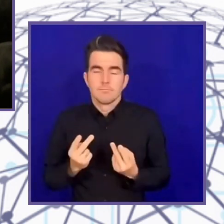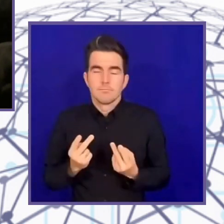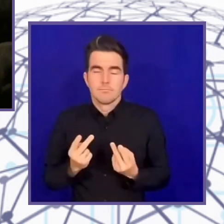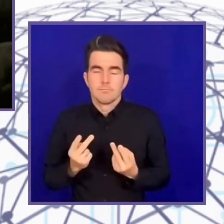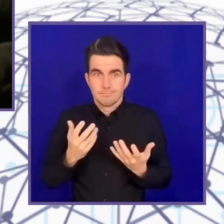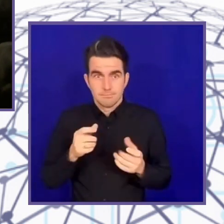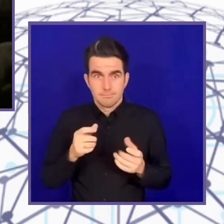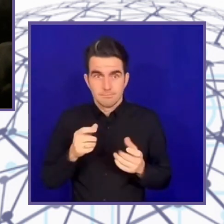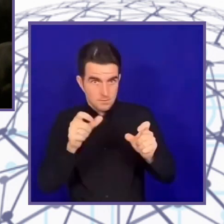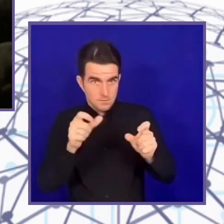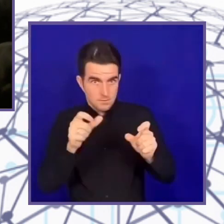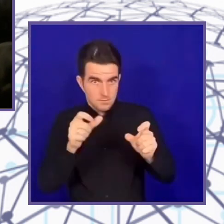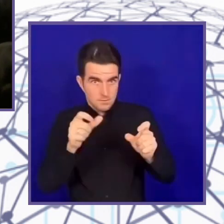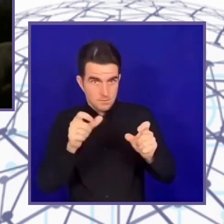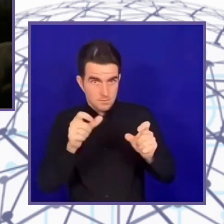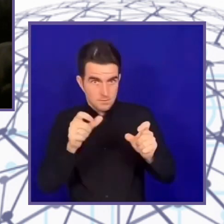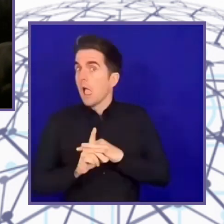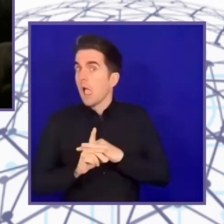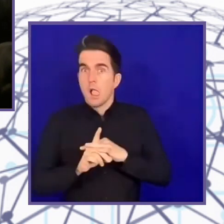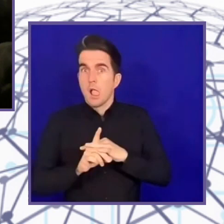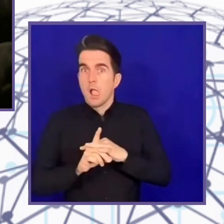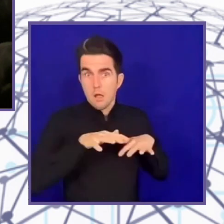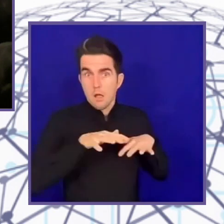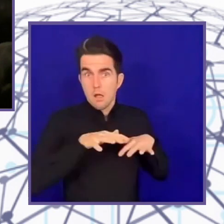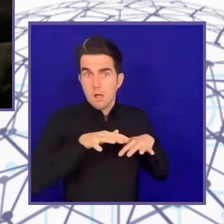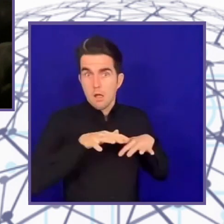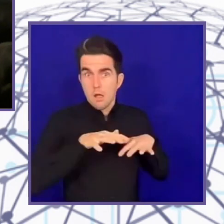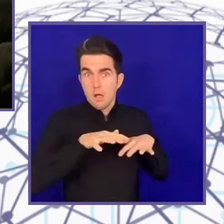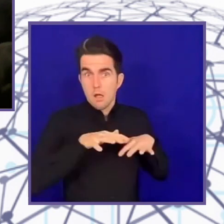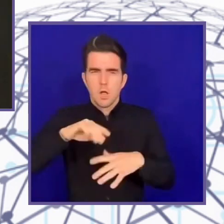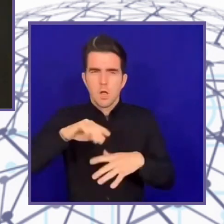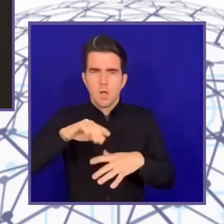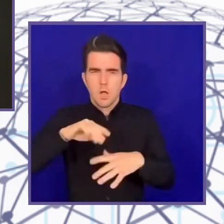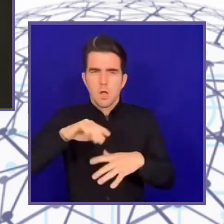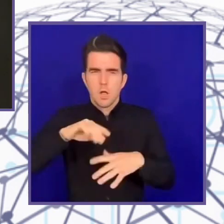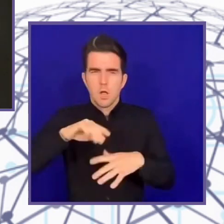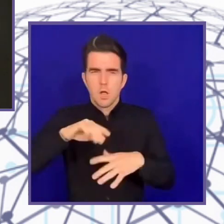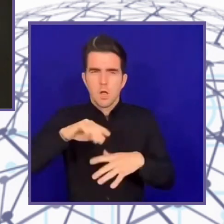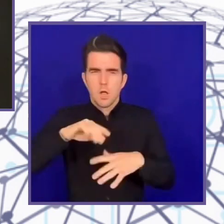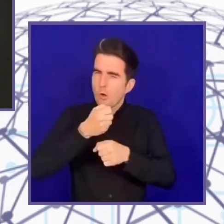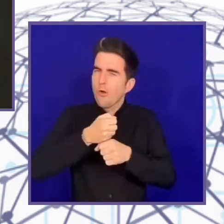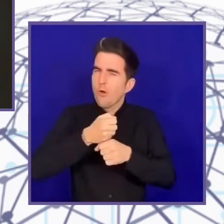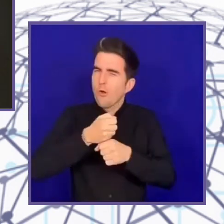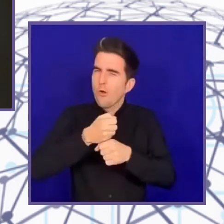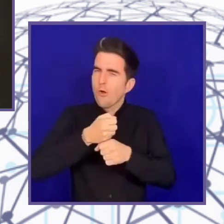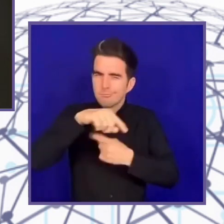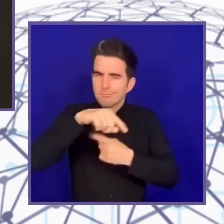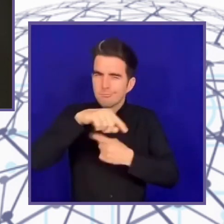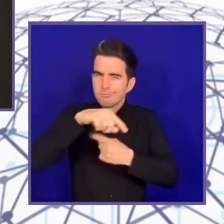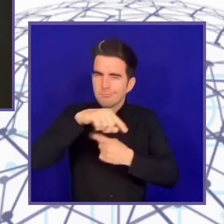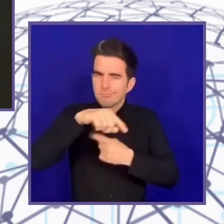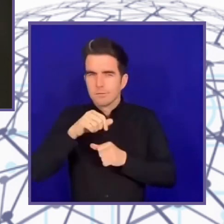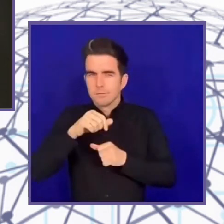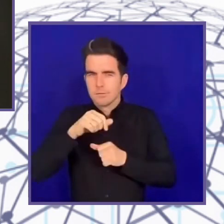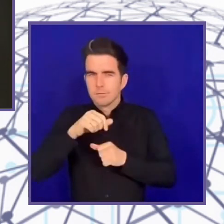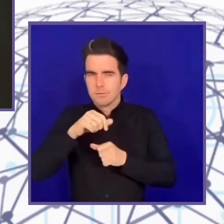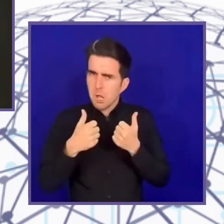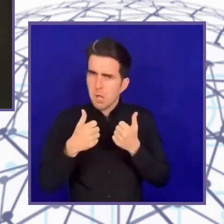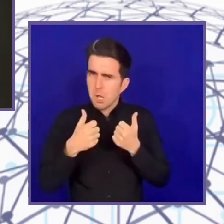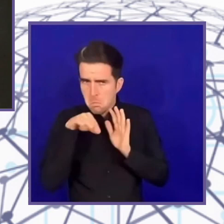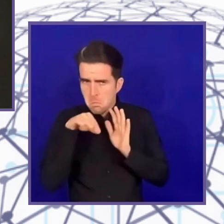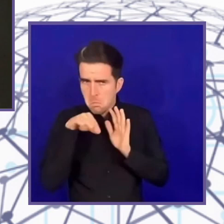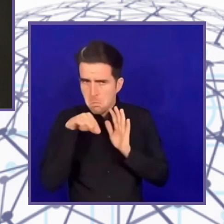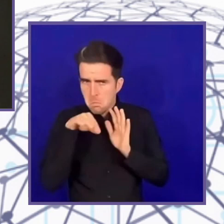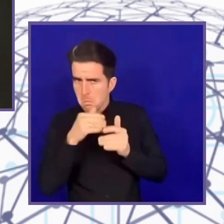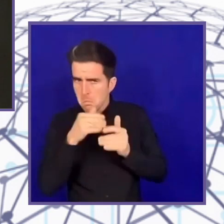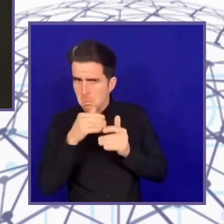good regulations. So Maria advises on disability. So the issue is not so much the commitment, it's